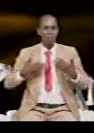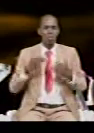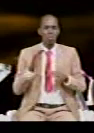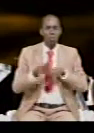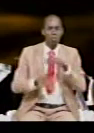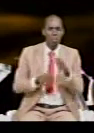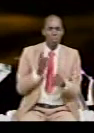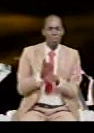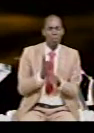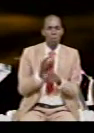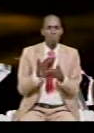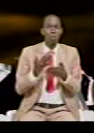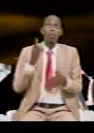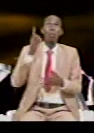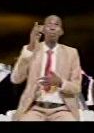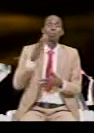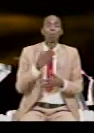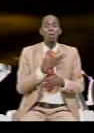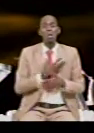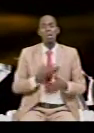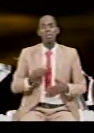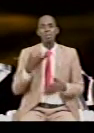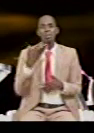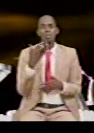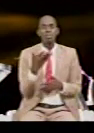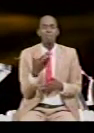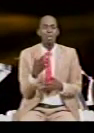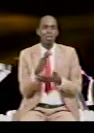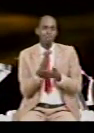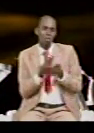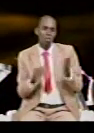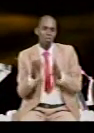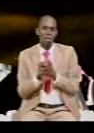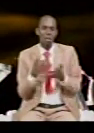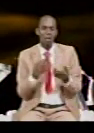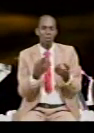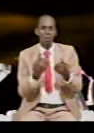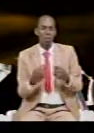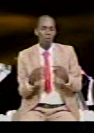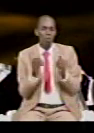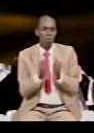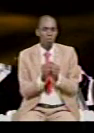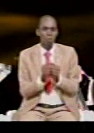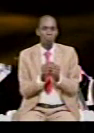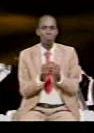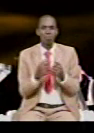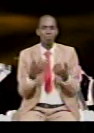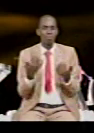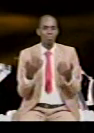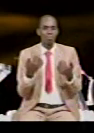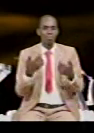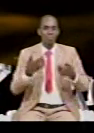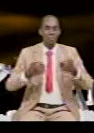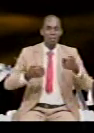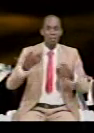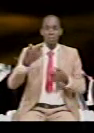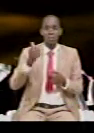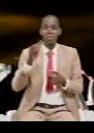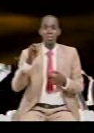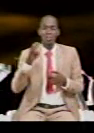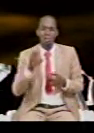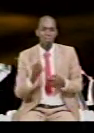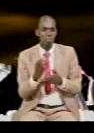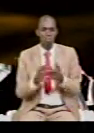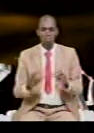God? And some have come up with maybe some games, some activities, and some